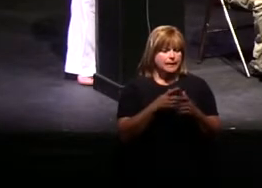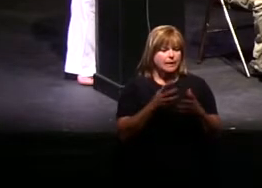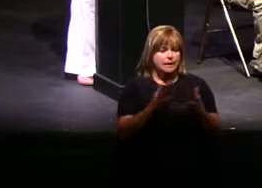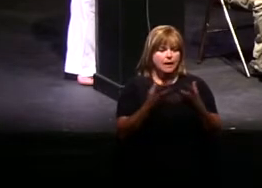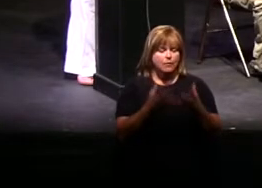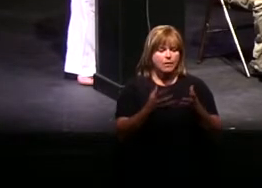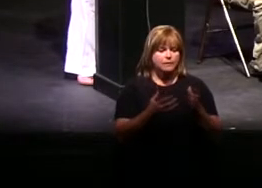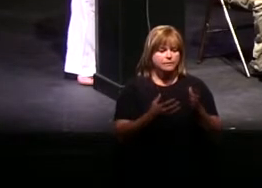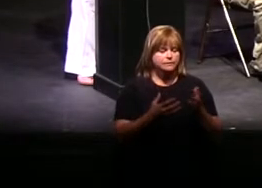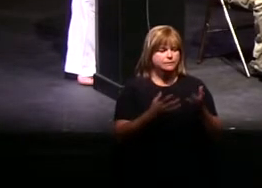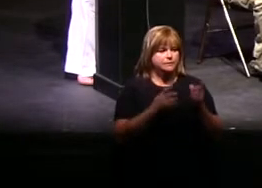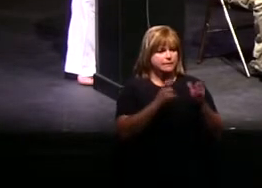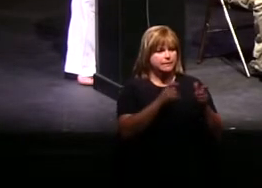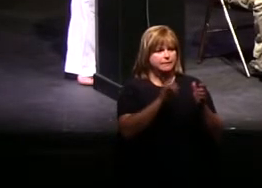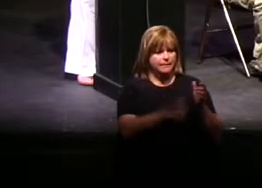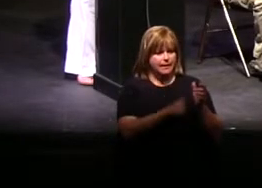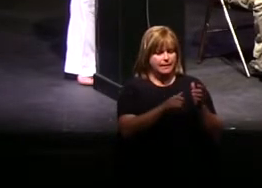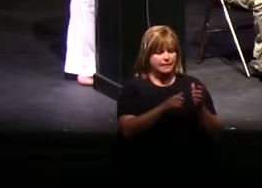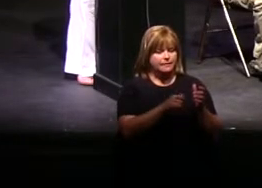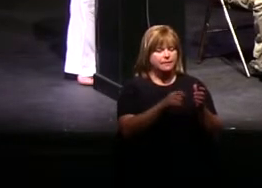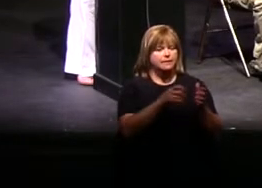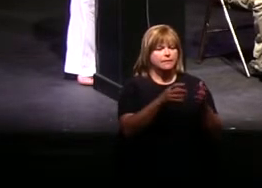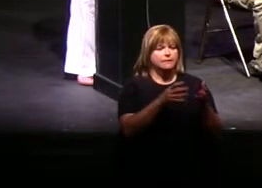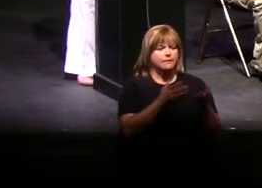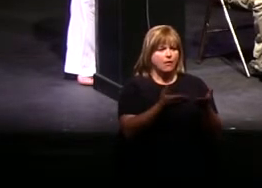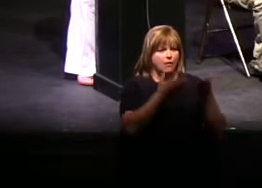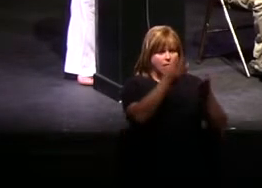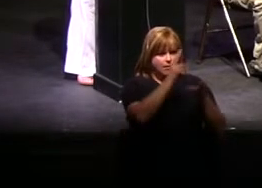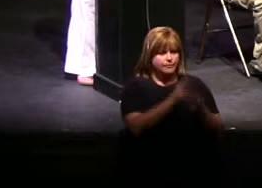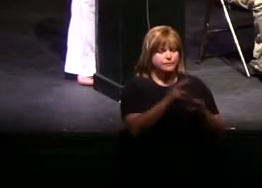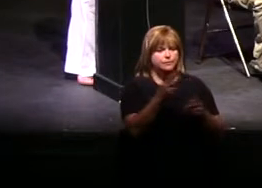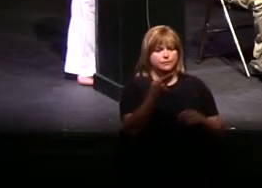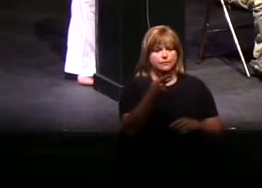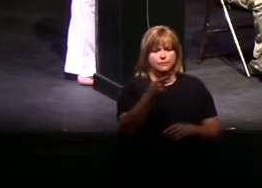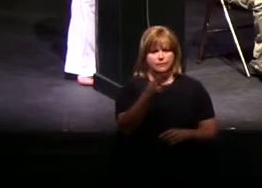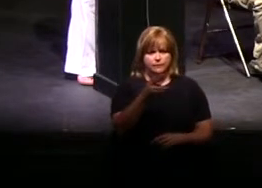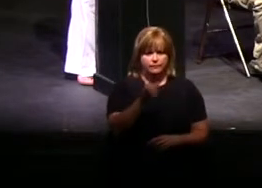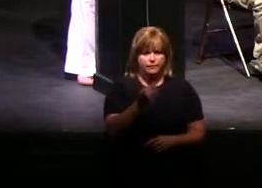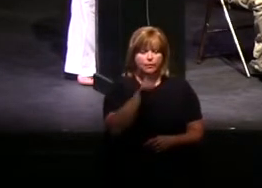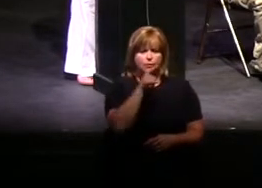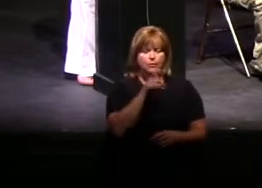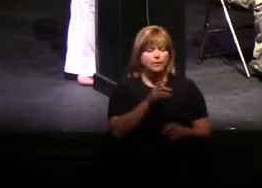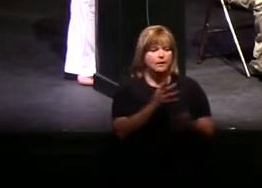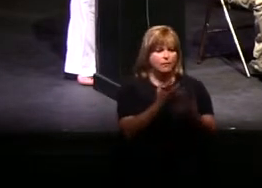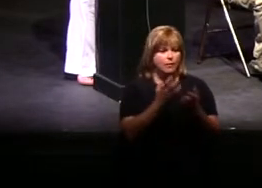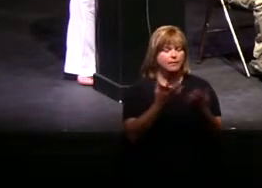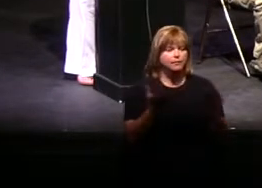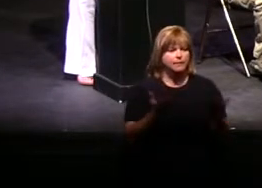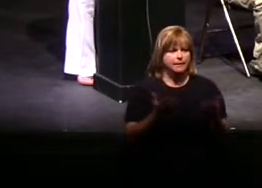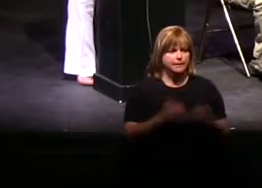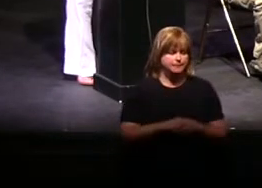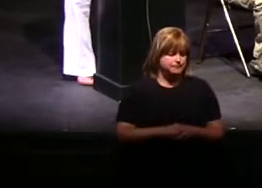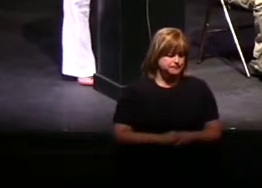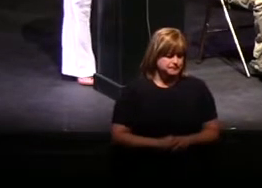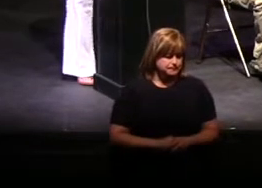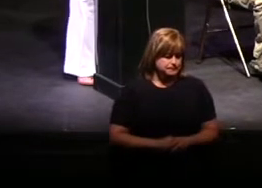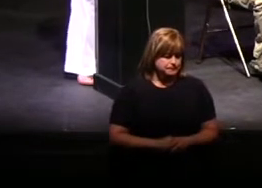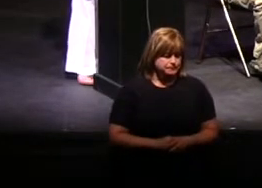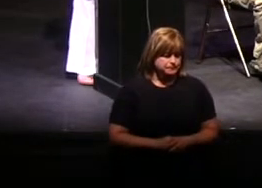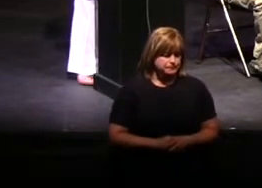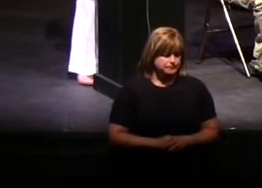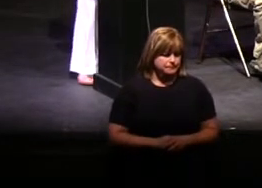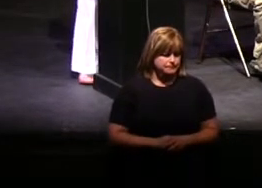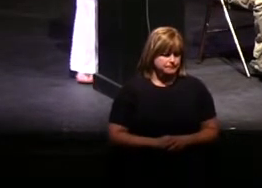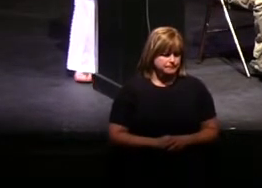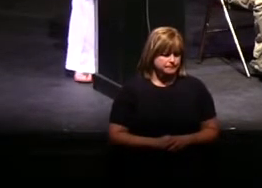to dedicate this short reading to Phil, who would have loved being here for this conference and whom we all miss so very